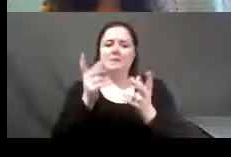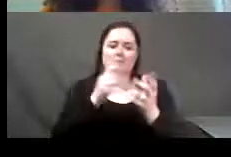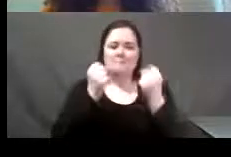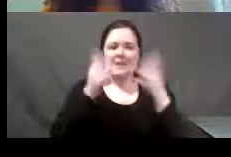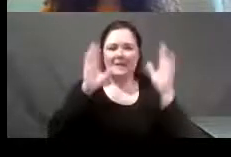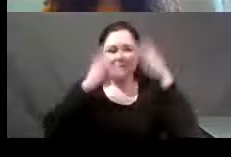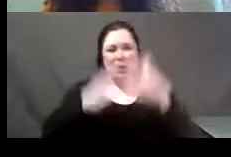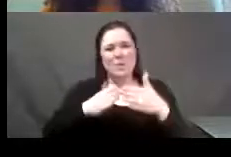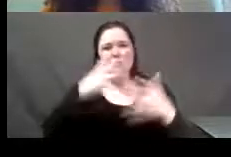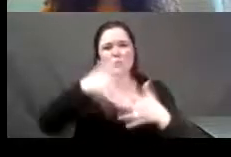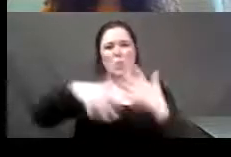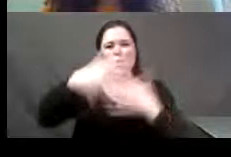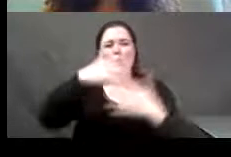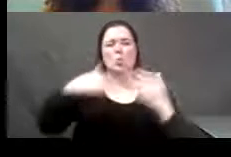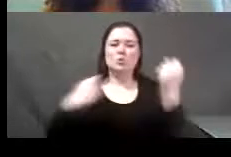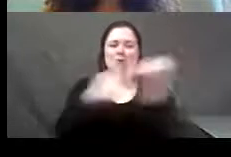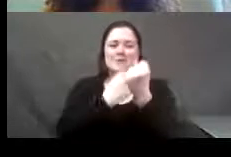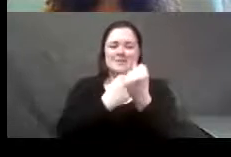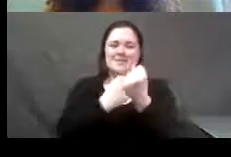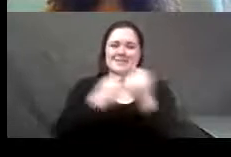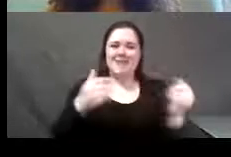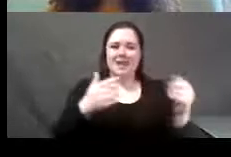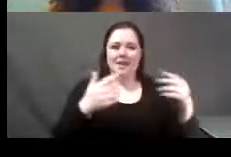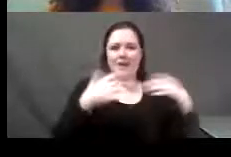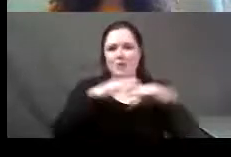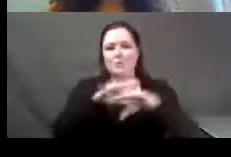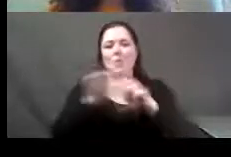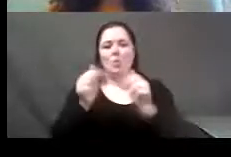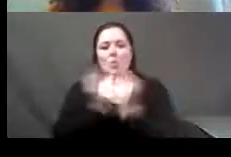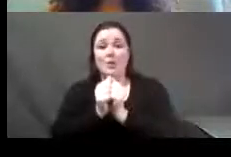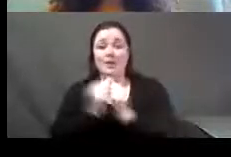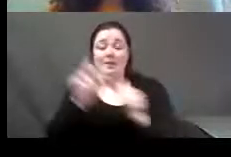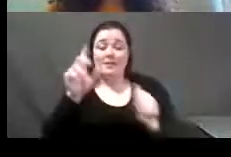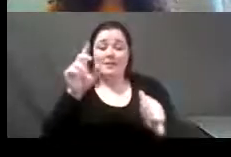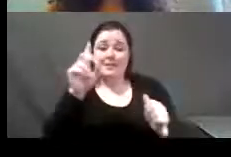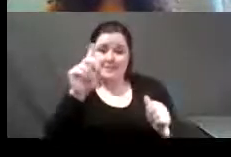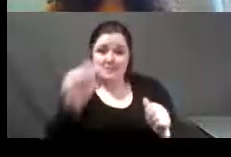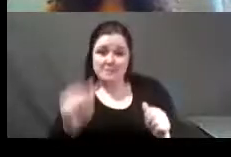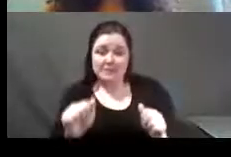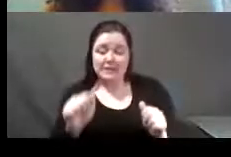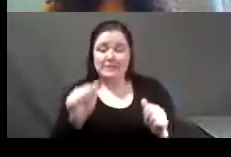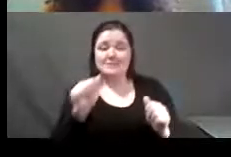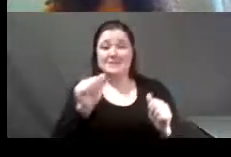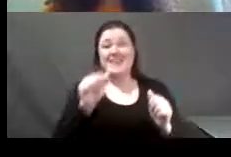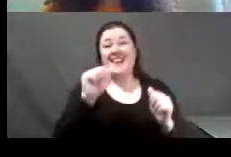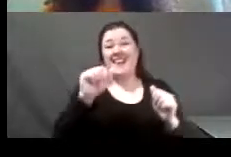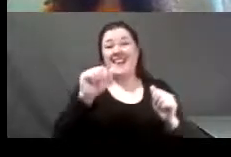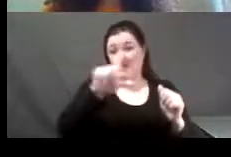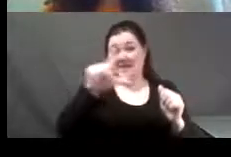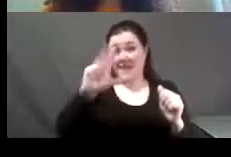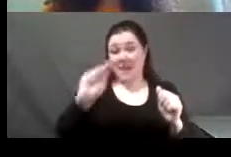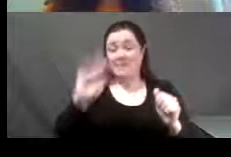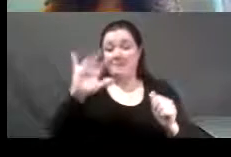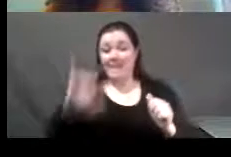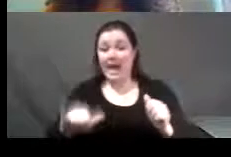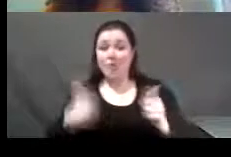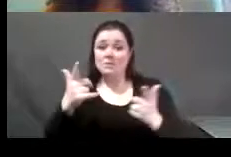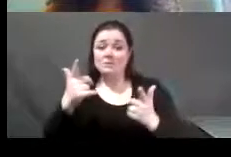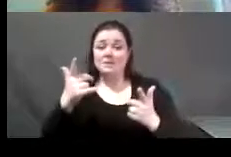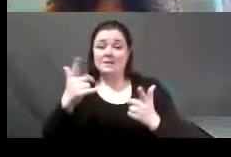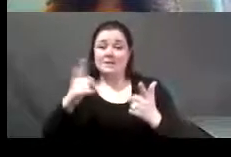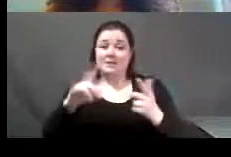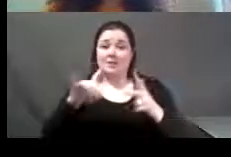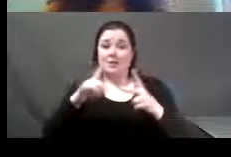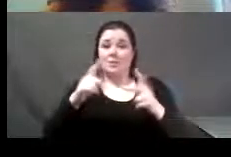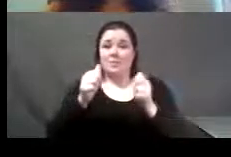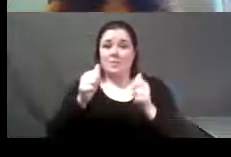a lot of the advocacy revolved around Black Lives Matter was people with disabilities that died due